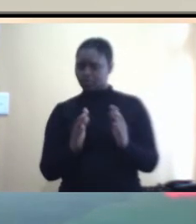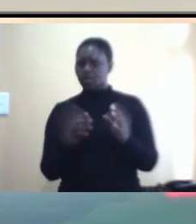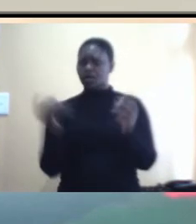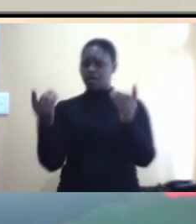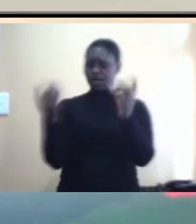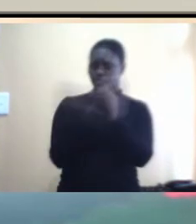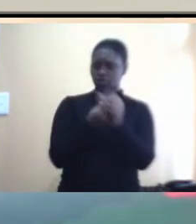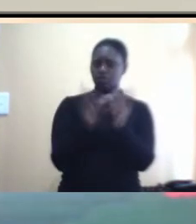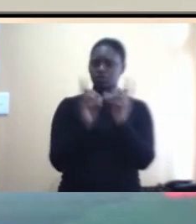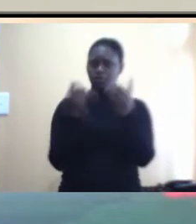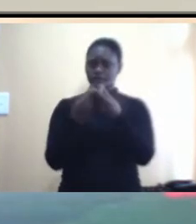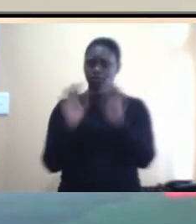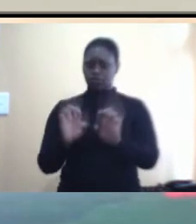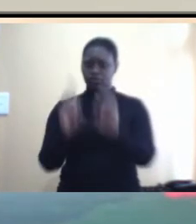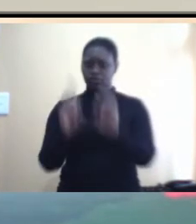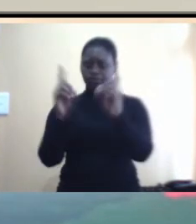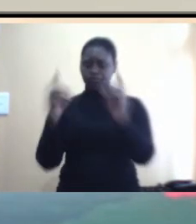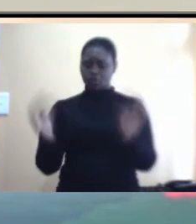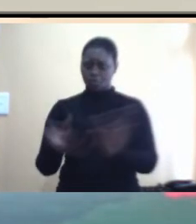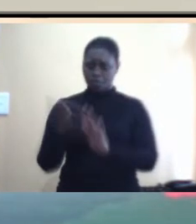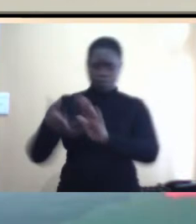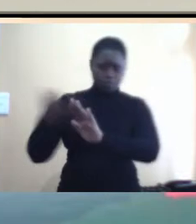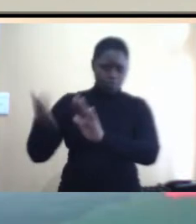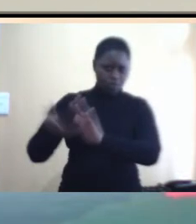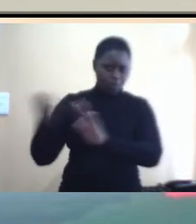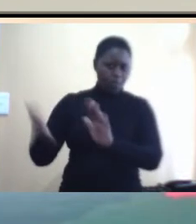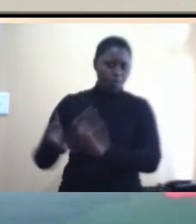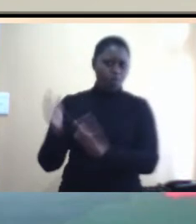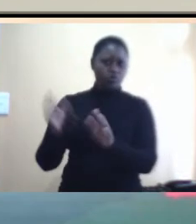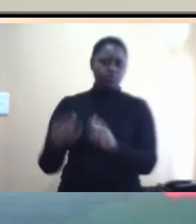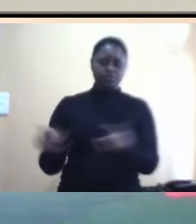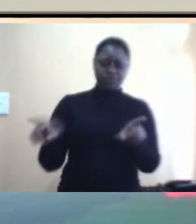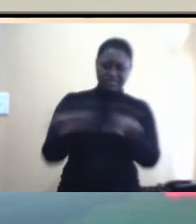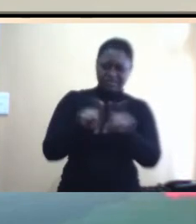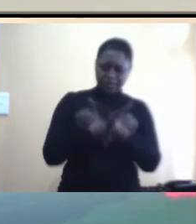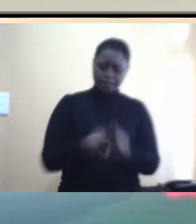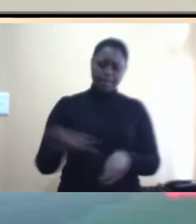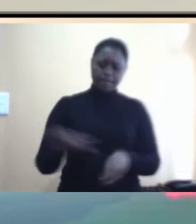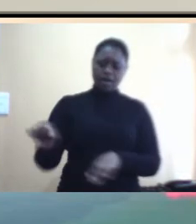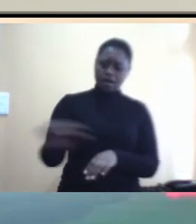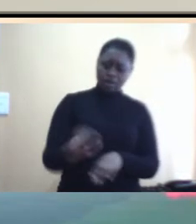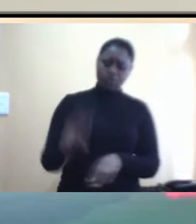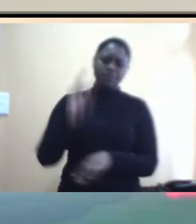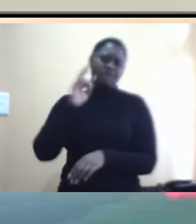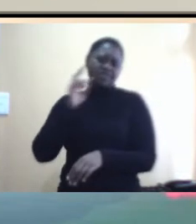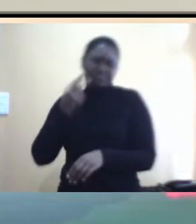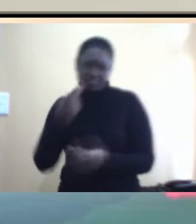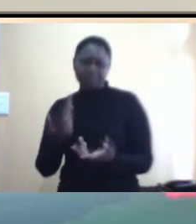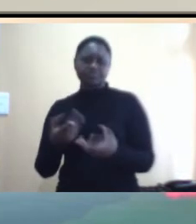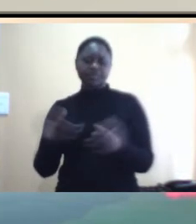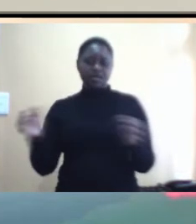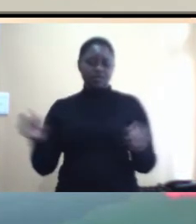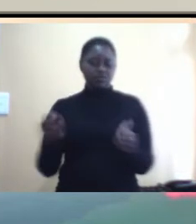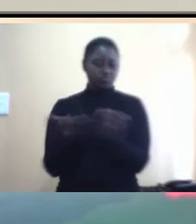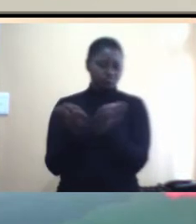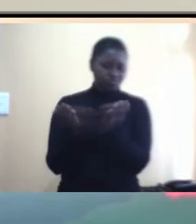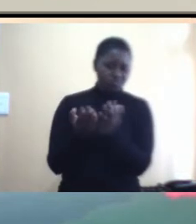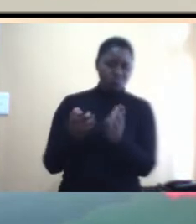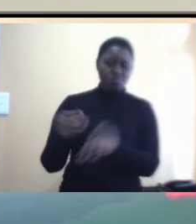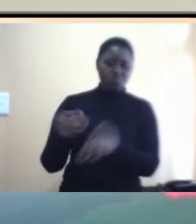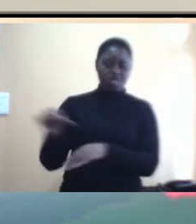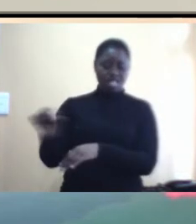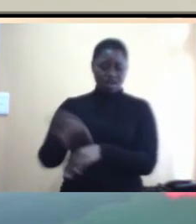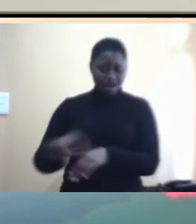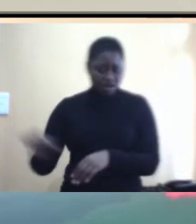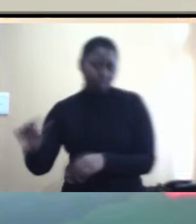of Education to promote one home, one garden, vegetable and fruit trees, and to promote school gardens as a